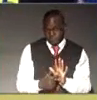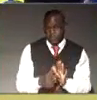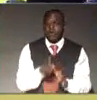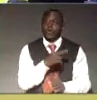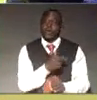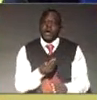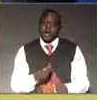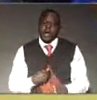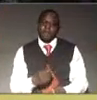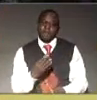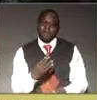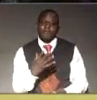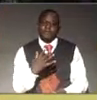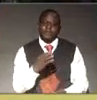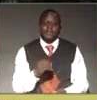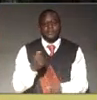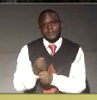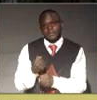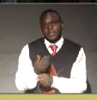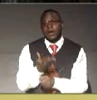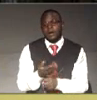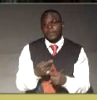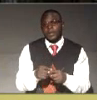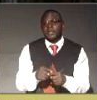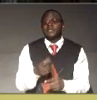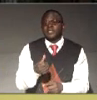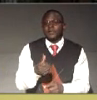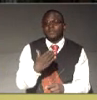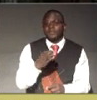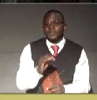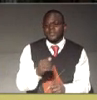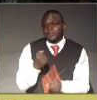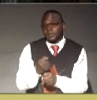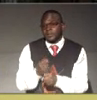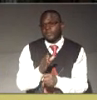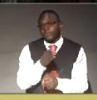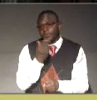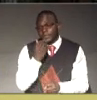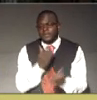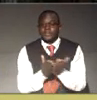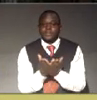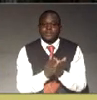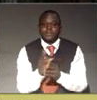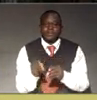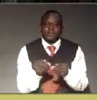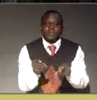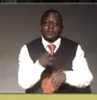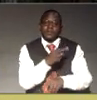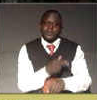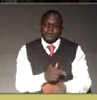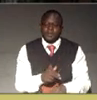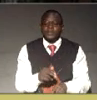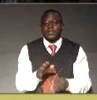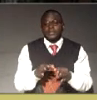hospital has 450 staff, yet it would require 650 staff for better service delivery. Butabika Hospital is